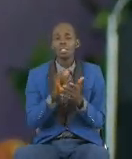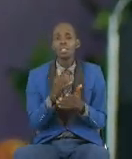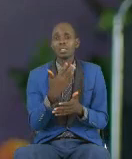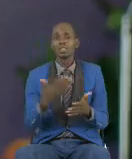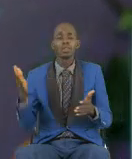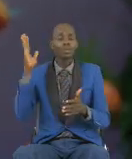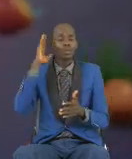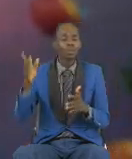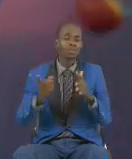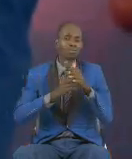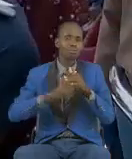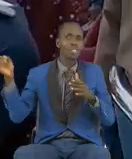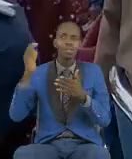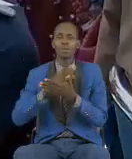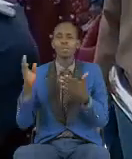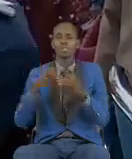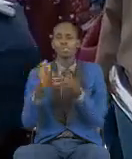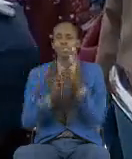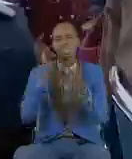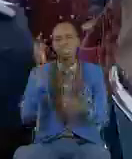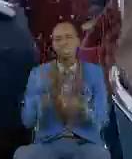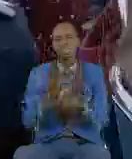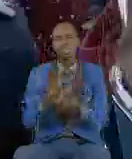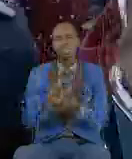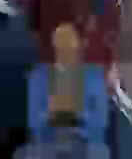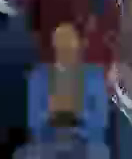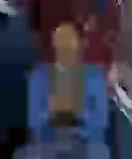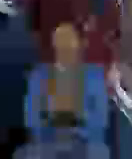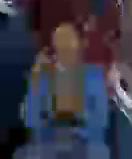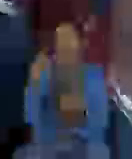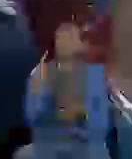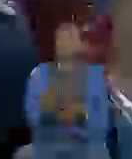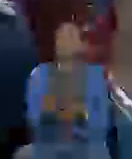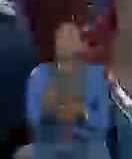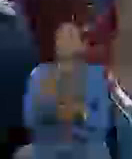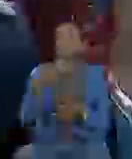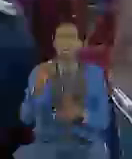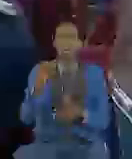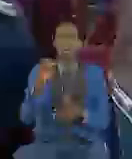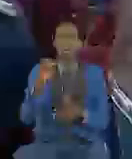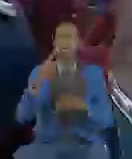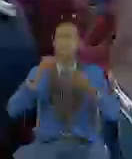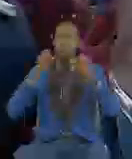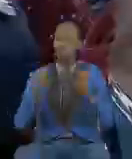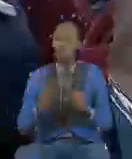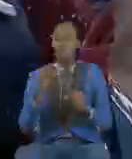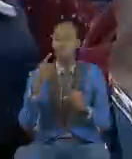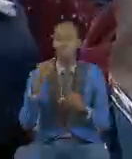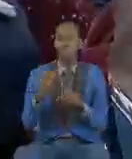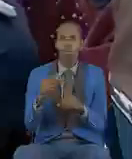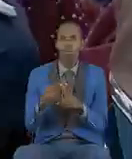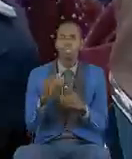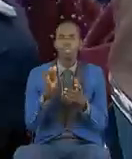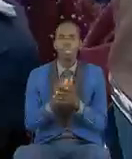in Jesus' name. The hammer of the word, the power of the word that will